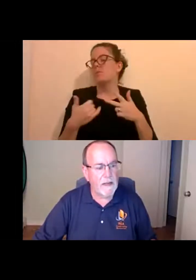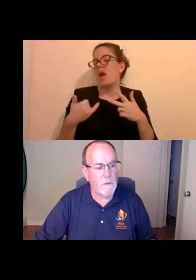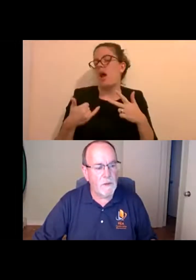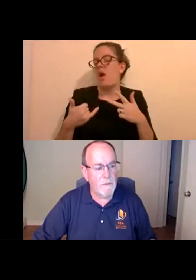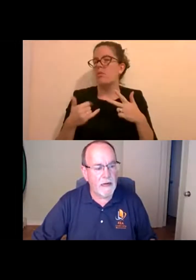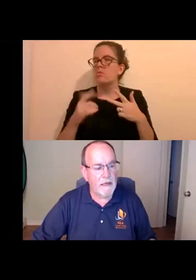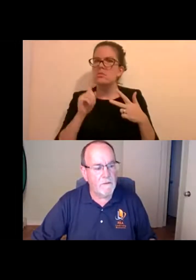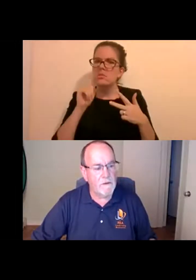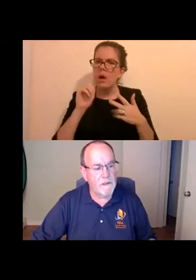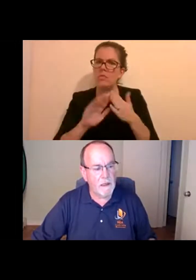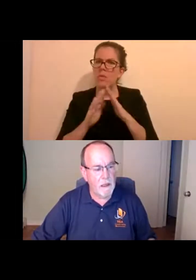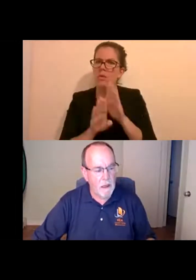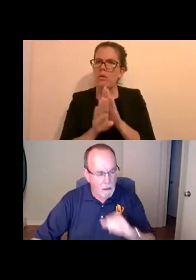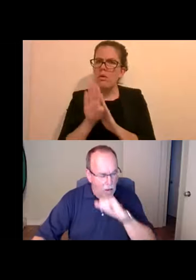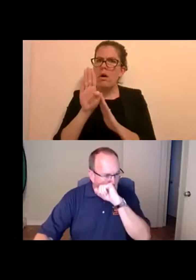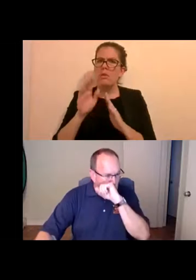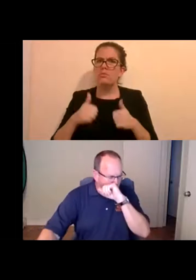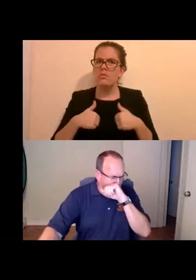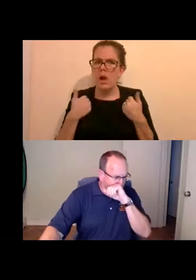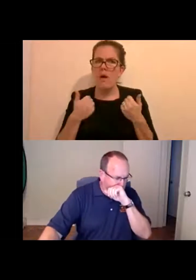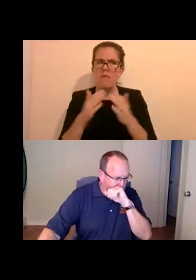I have to mute my mic here for